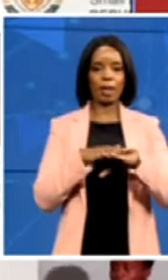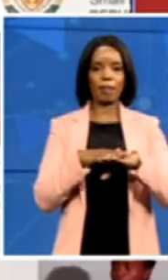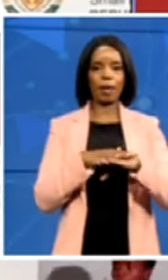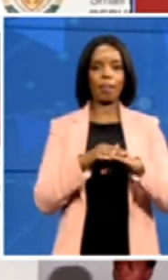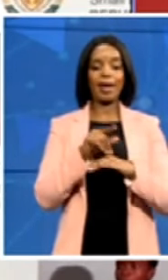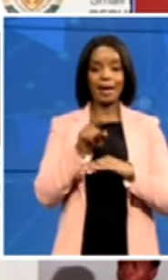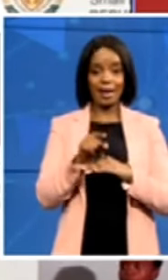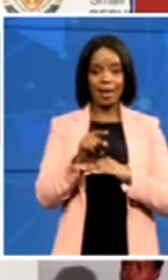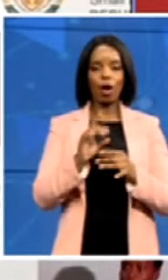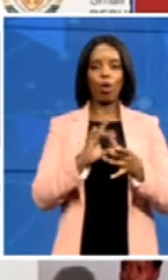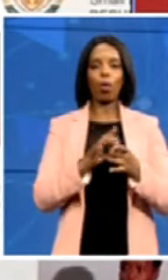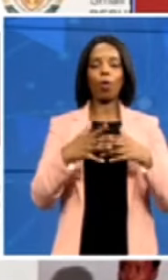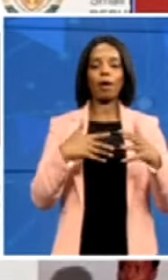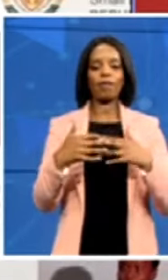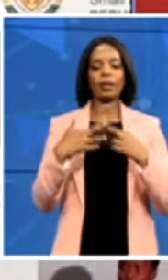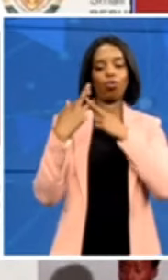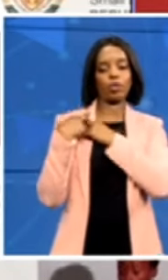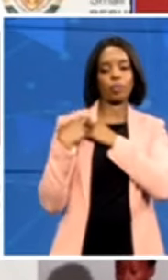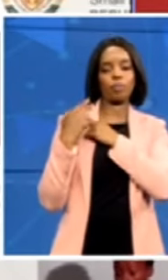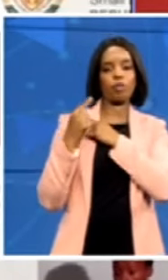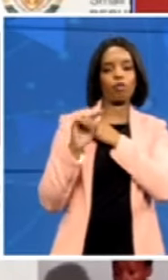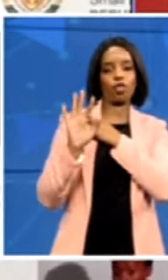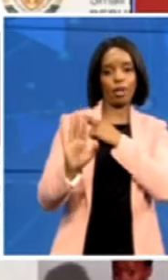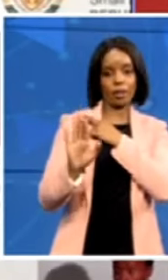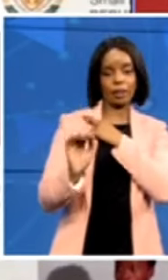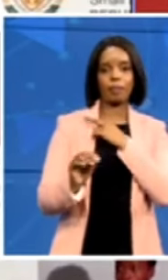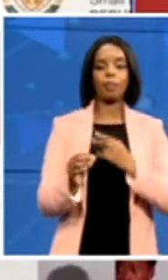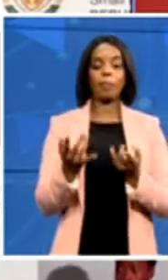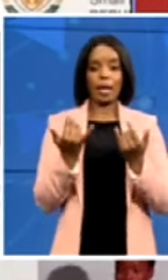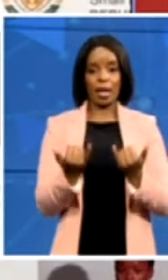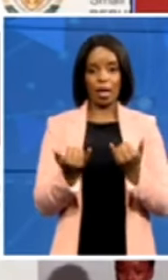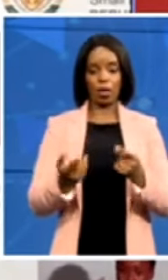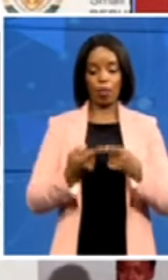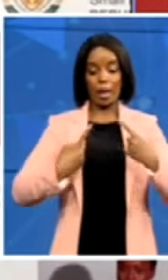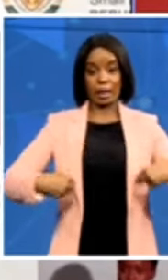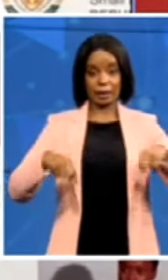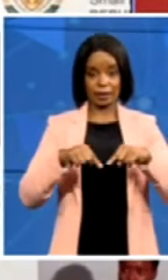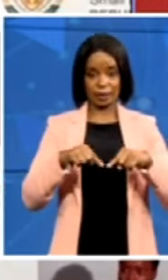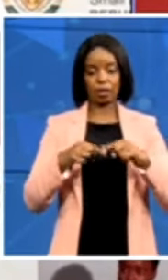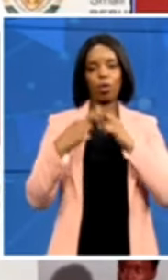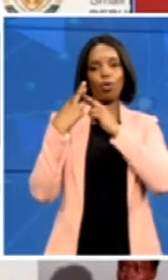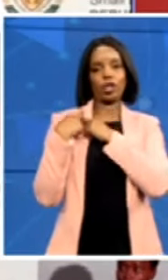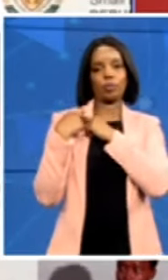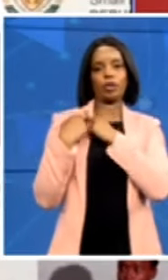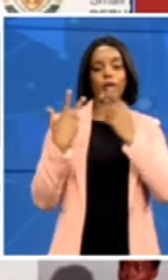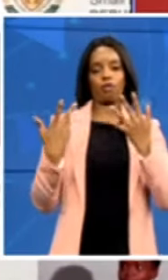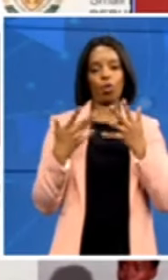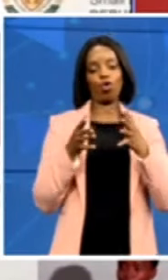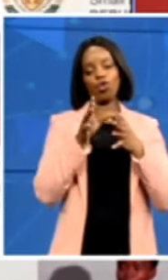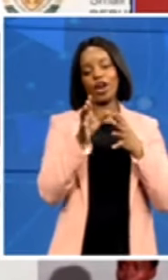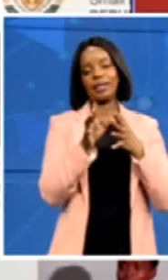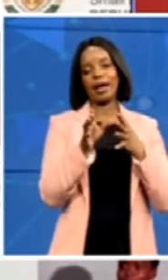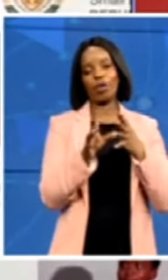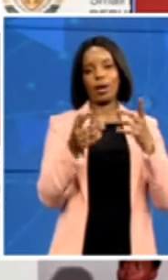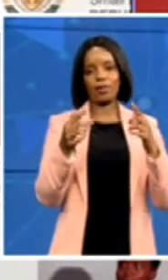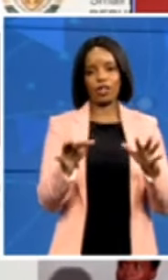Now, when it comes to us, we're responsible for the criteria that I outlined earlier. I said this is